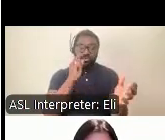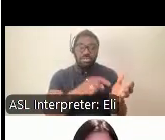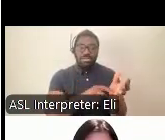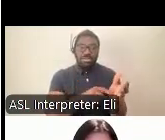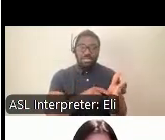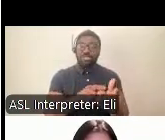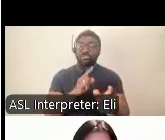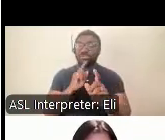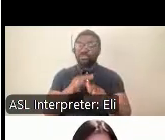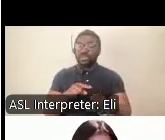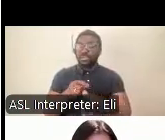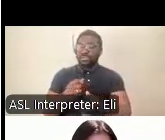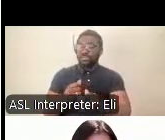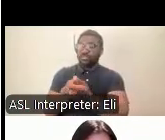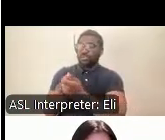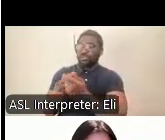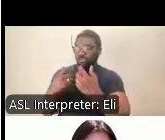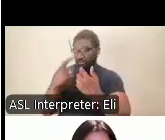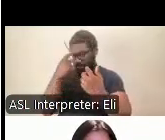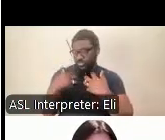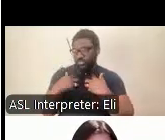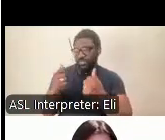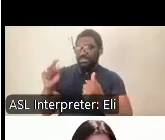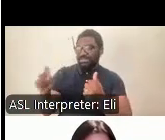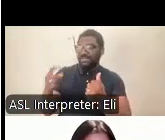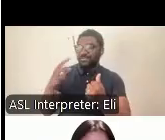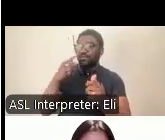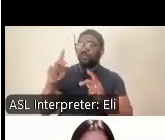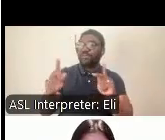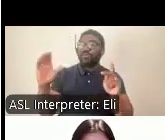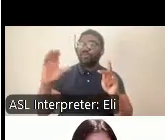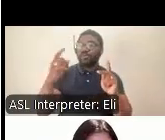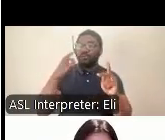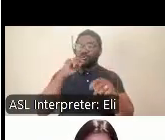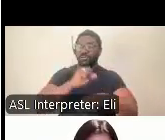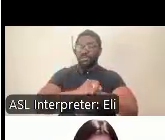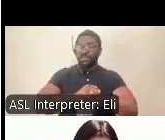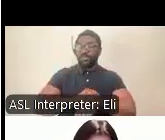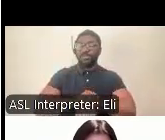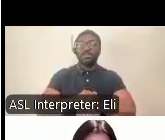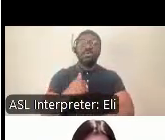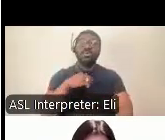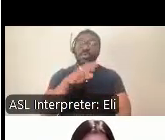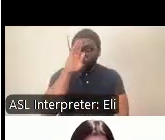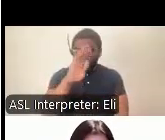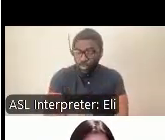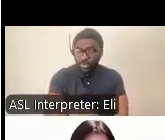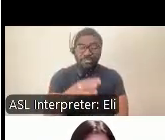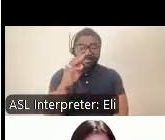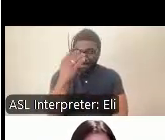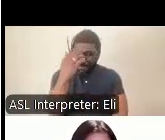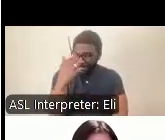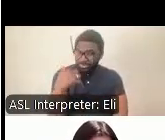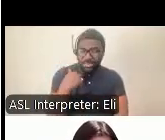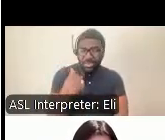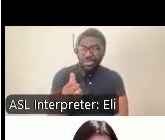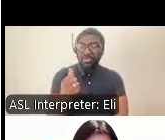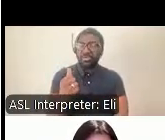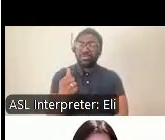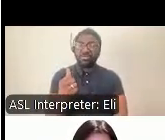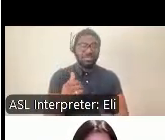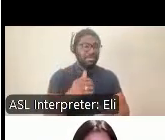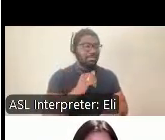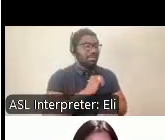support mental health needs of job seekers. And now we know that mental health is not separate from employment success, it's